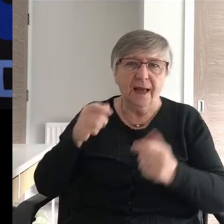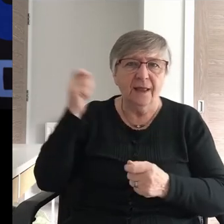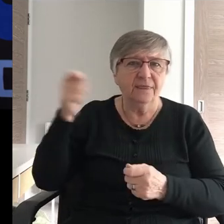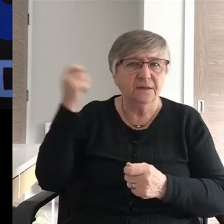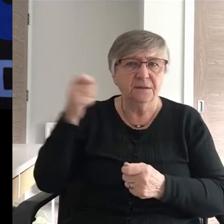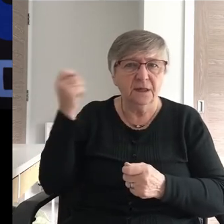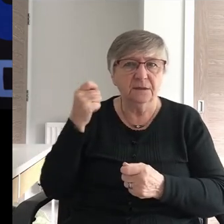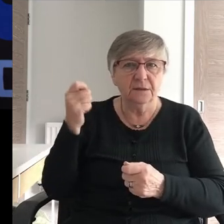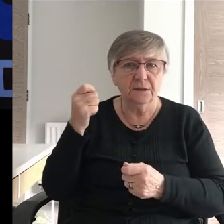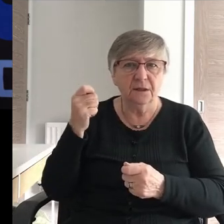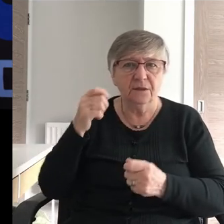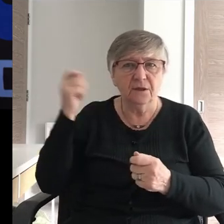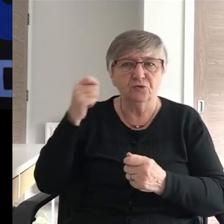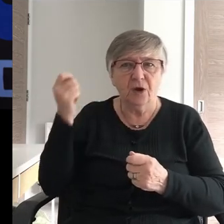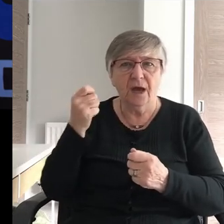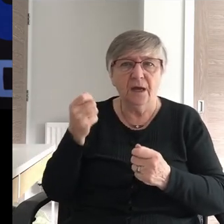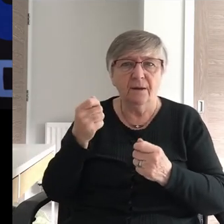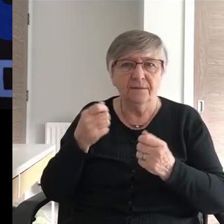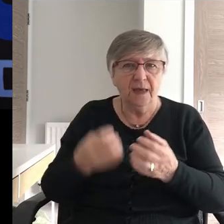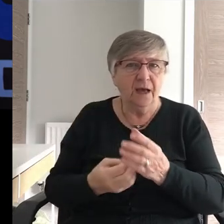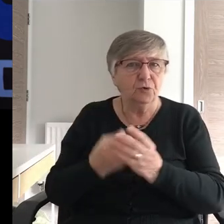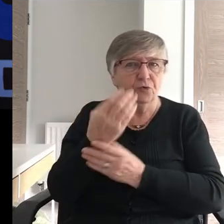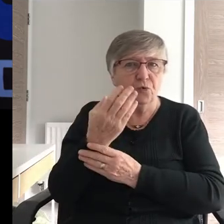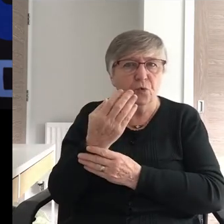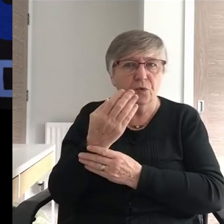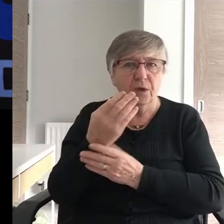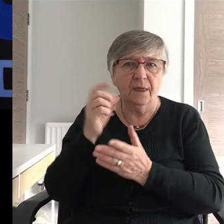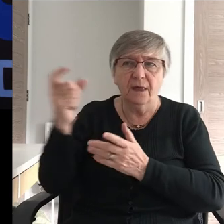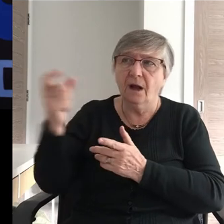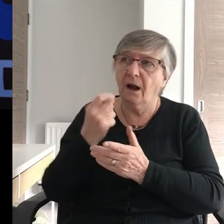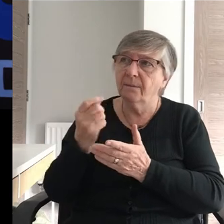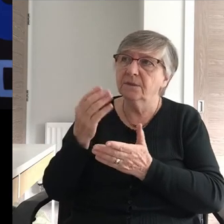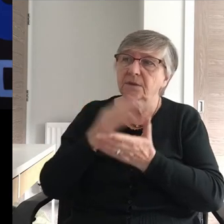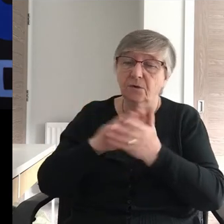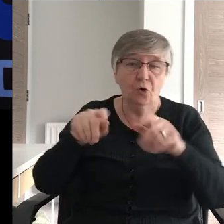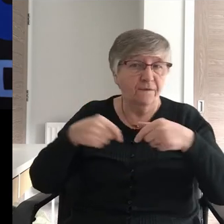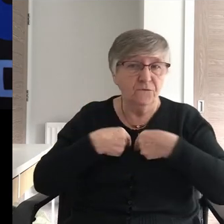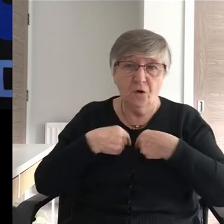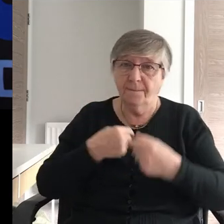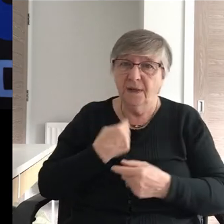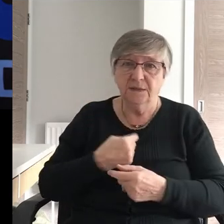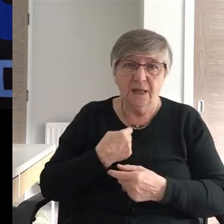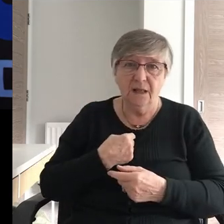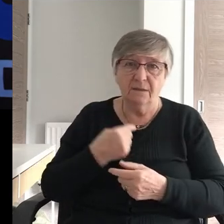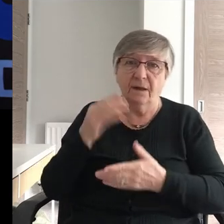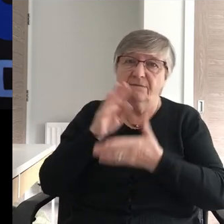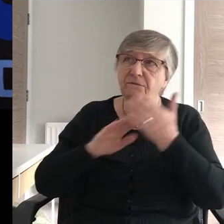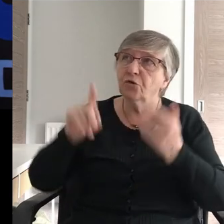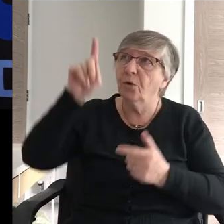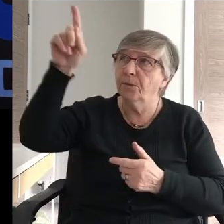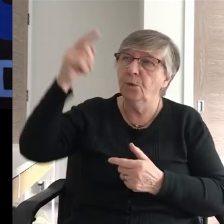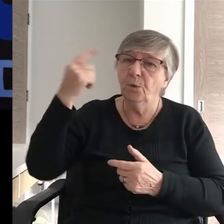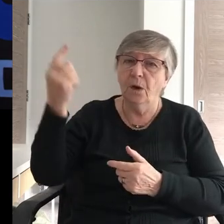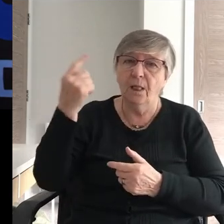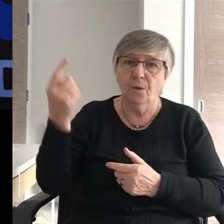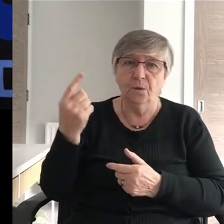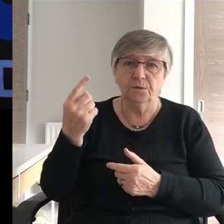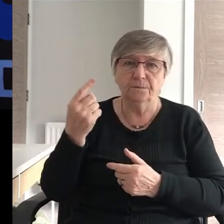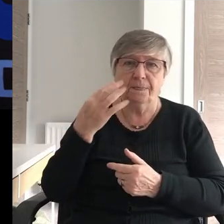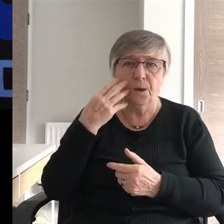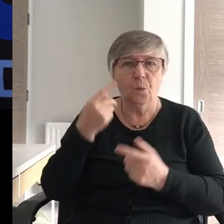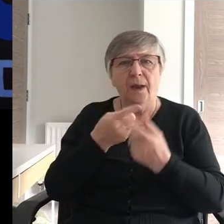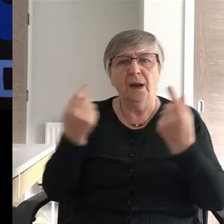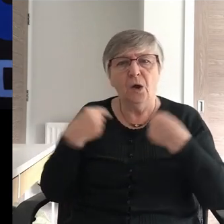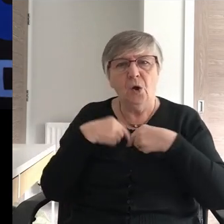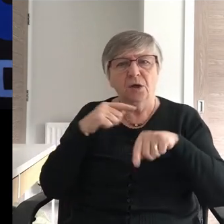the triumphs and growth that come, not from our hands, but from yours alone. And when